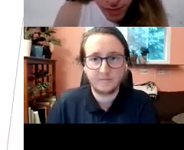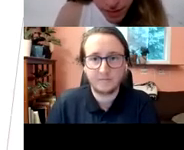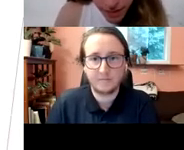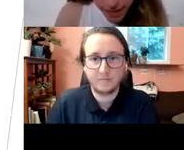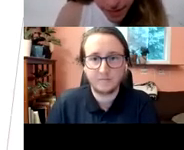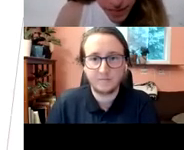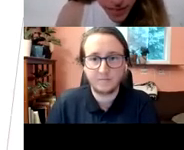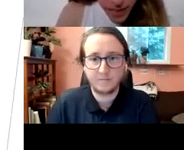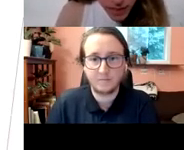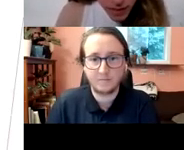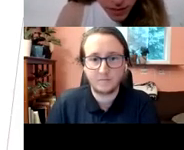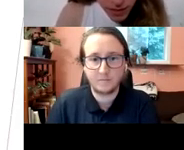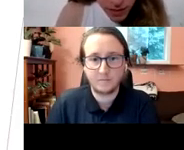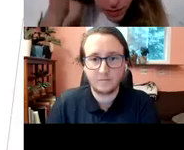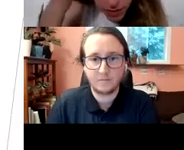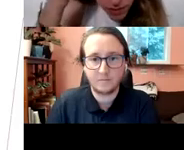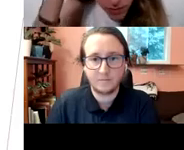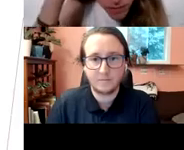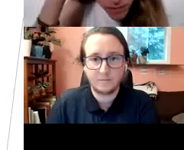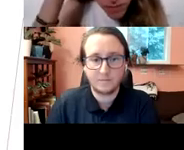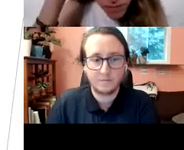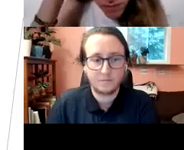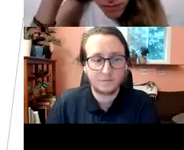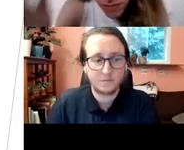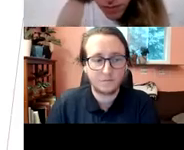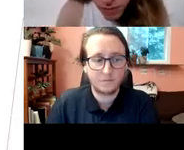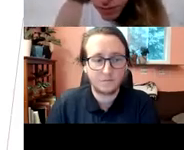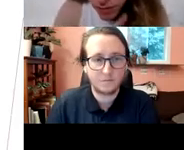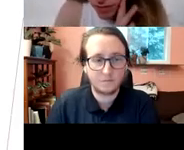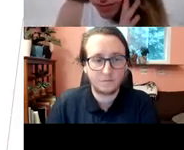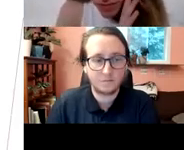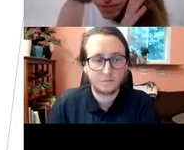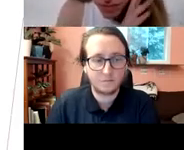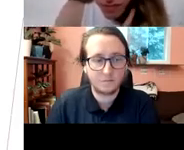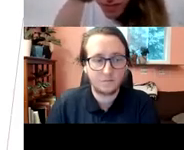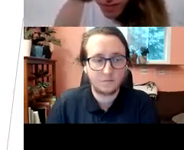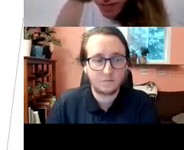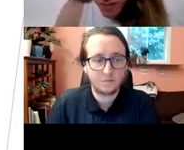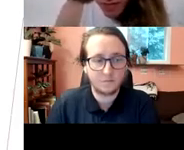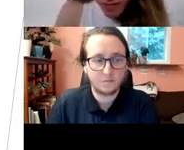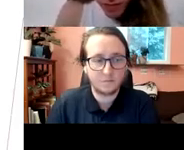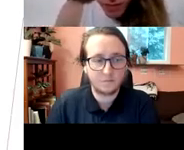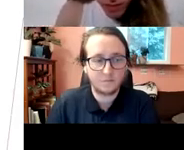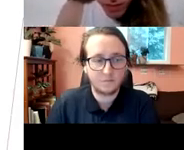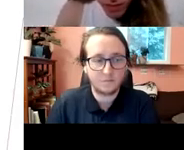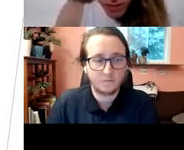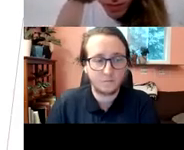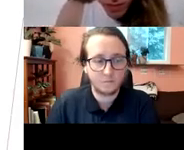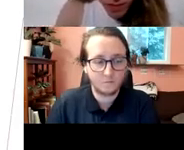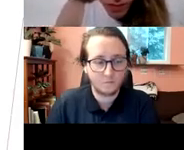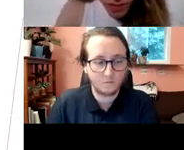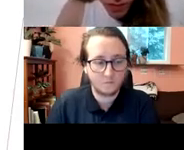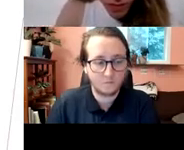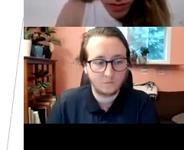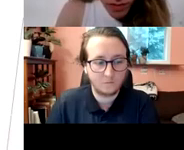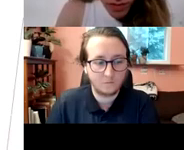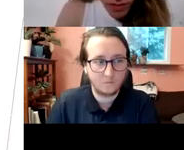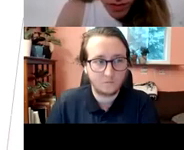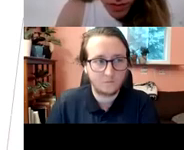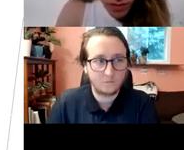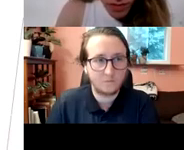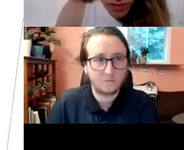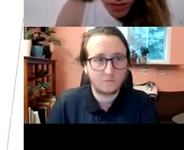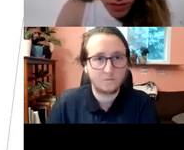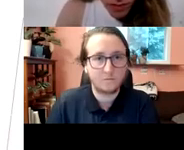So in Ontario, in 2016, there was a significant change around how trans healthcare could be